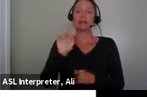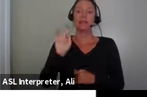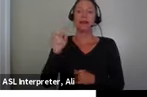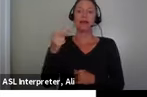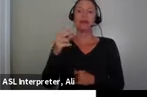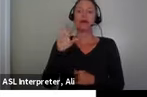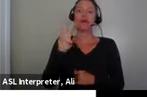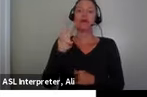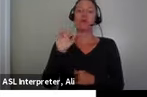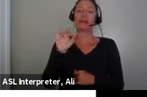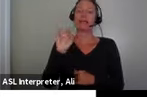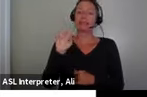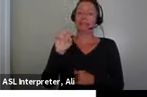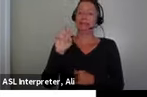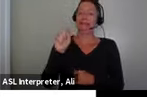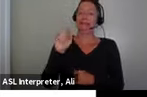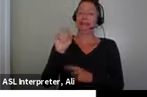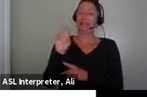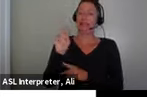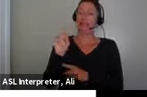Ridlington. I will